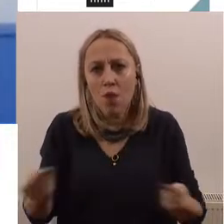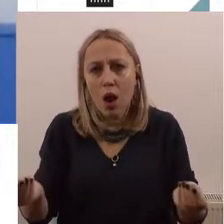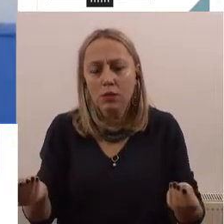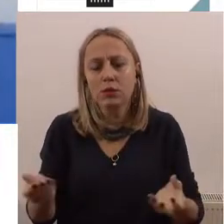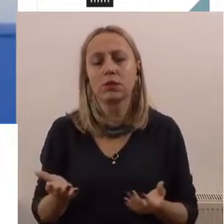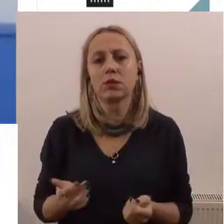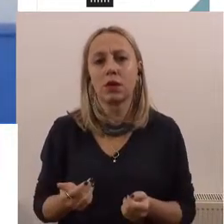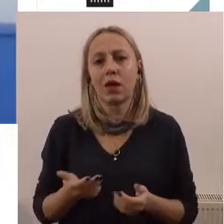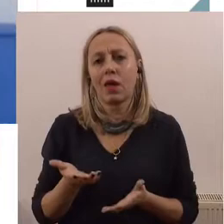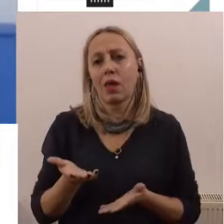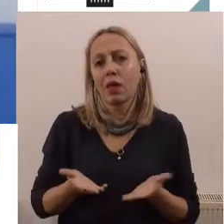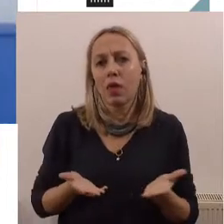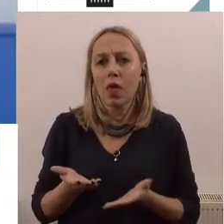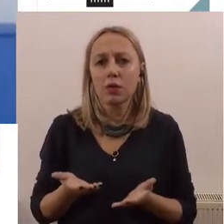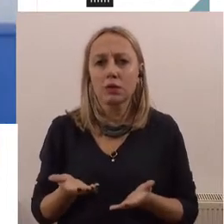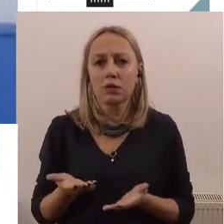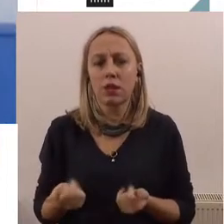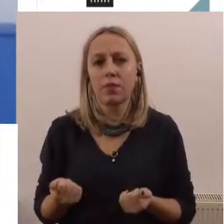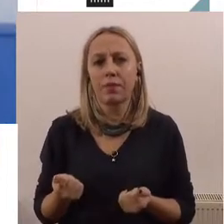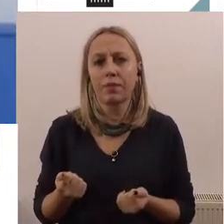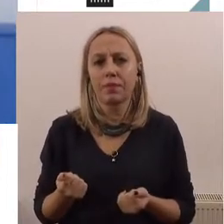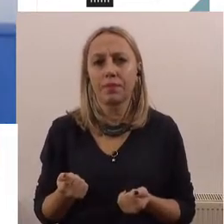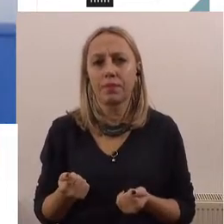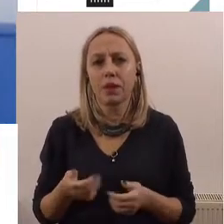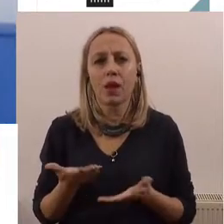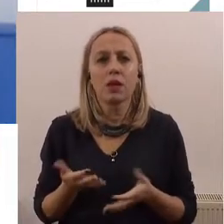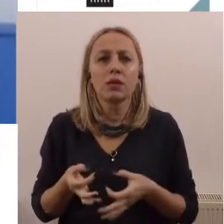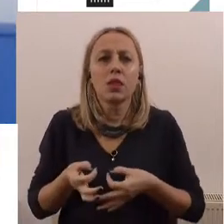are your programs, and